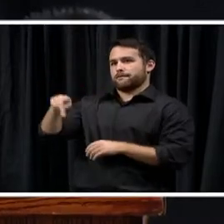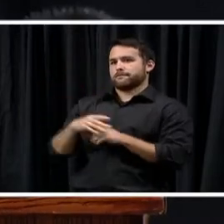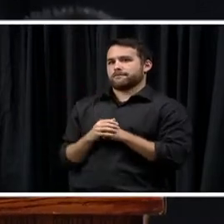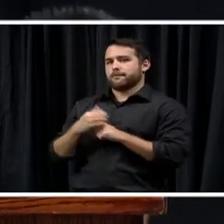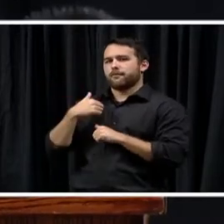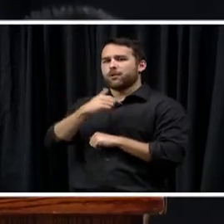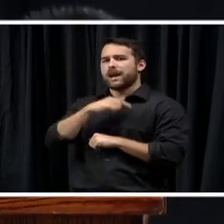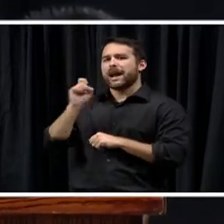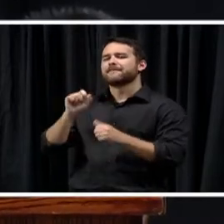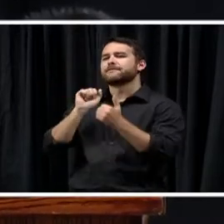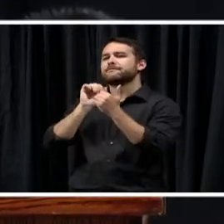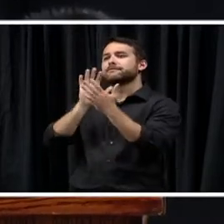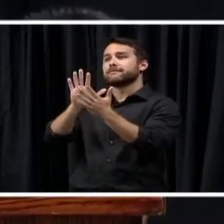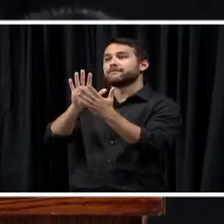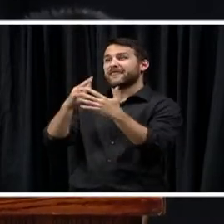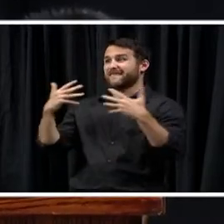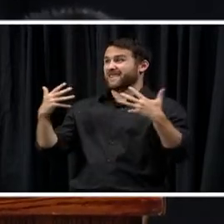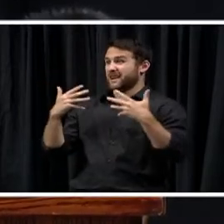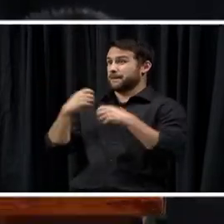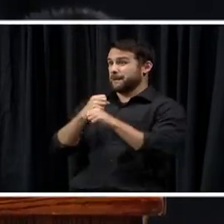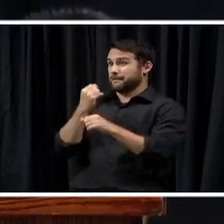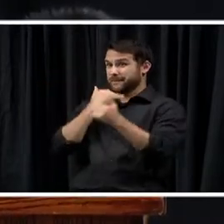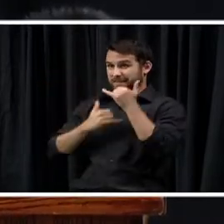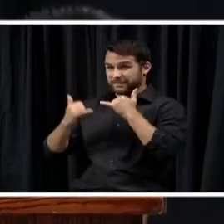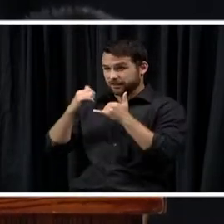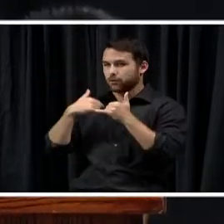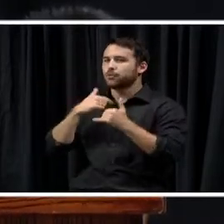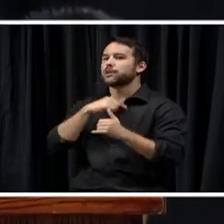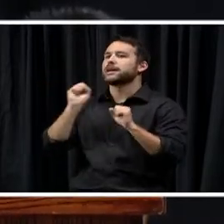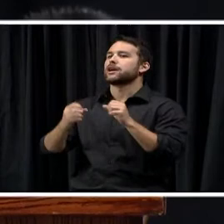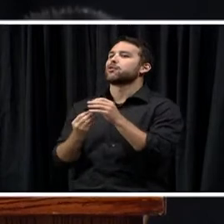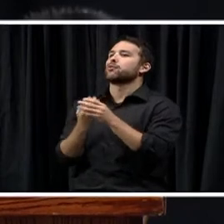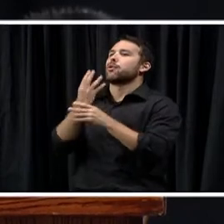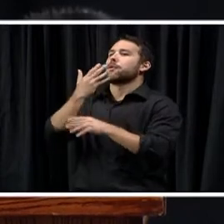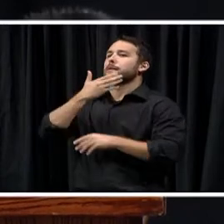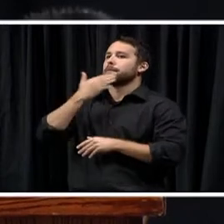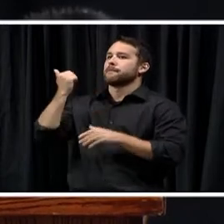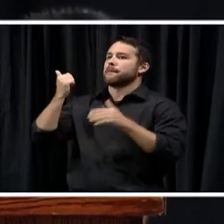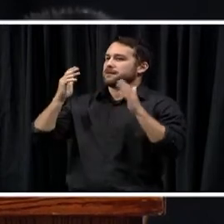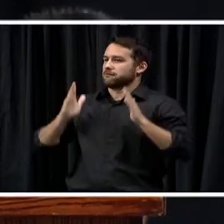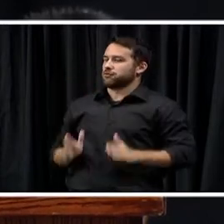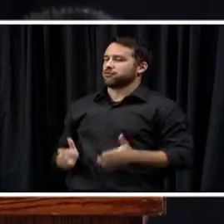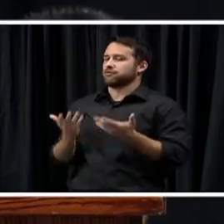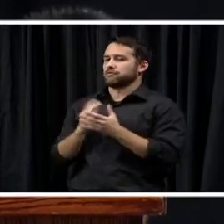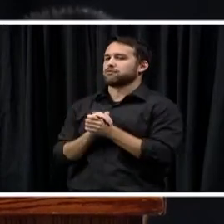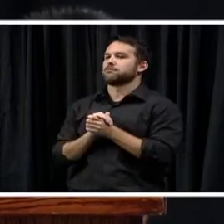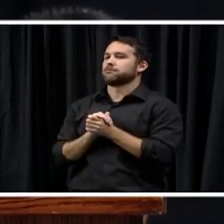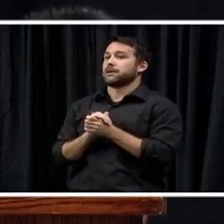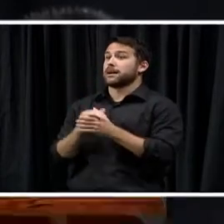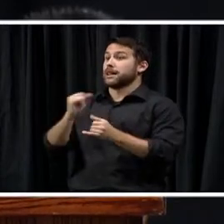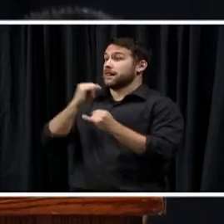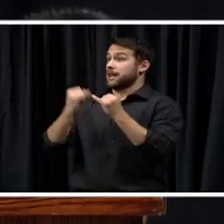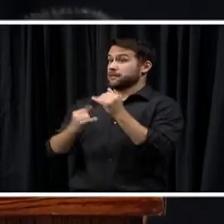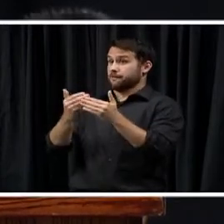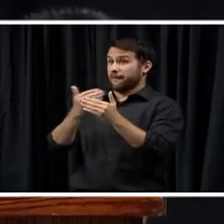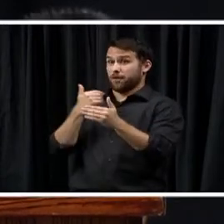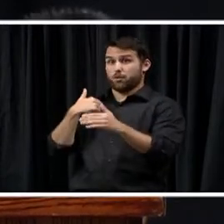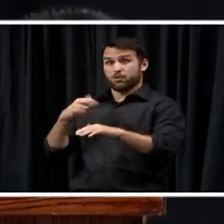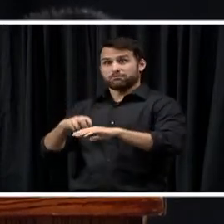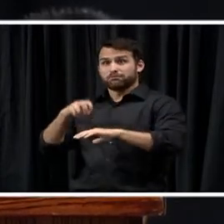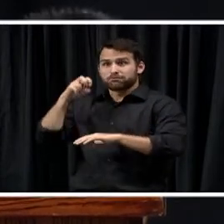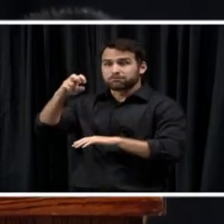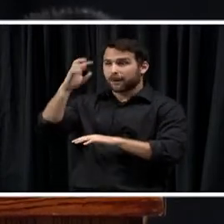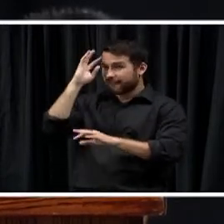embrace the fear of making mistakes so we have room to grow into the best versions of ourselves. Lastly, before we take this leap of faith